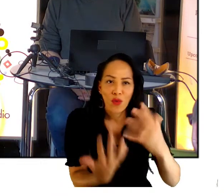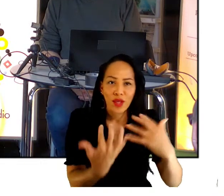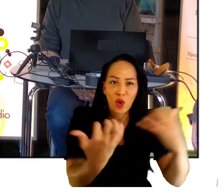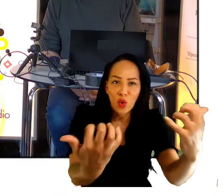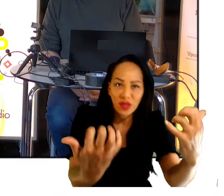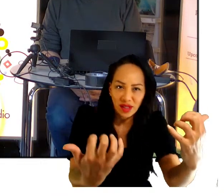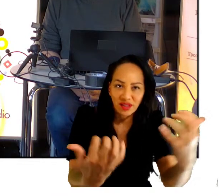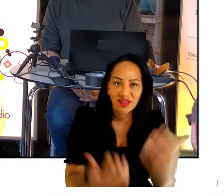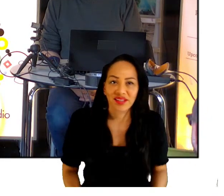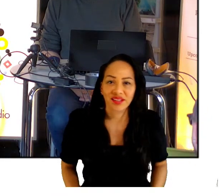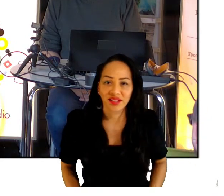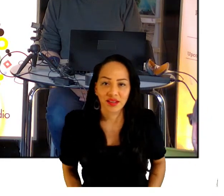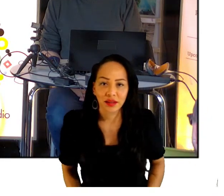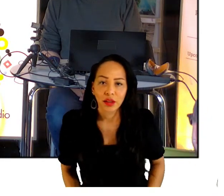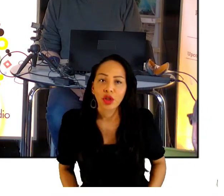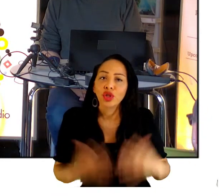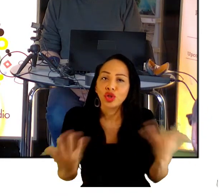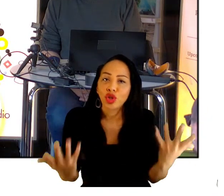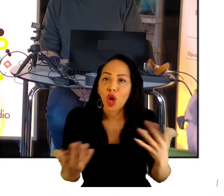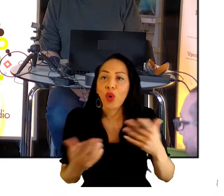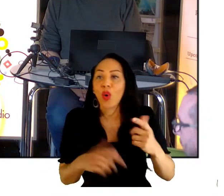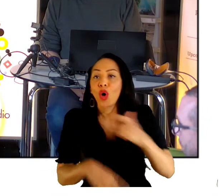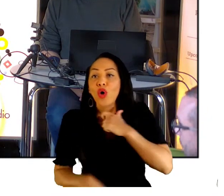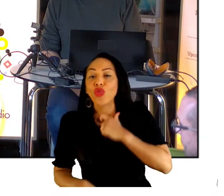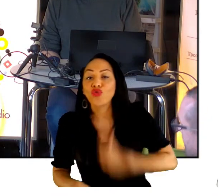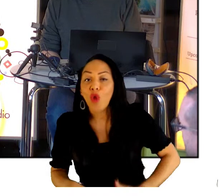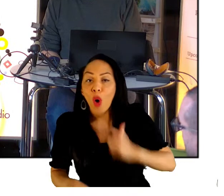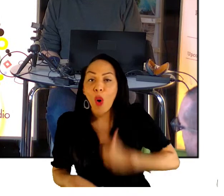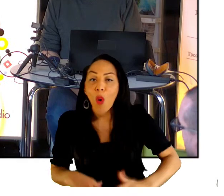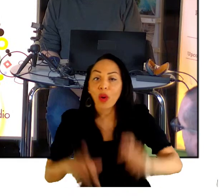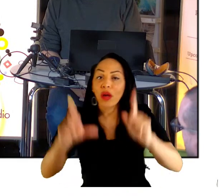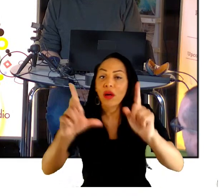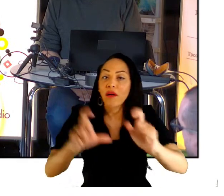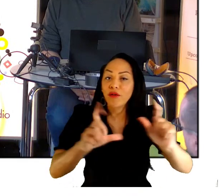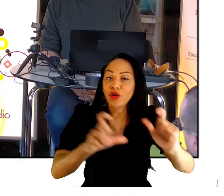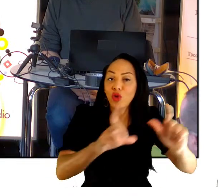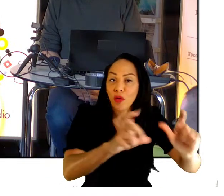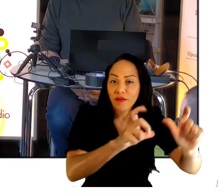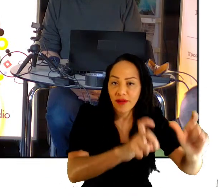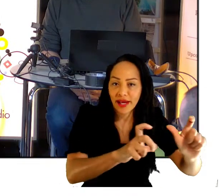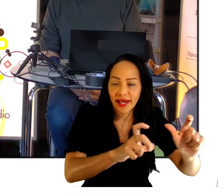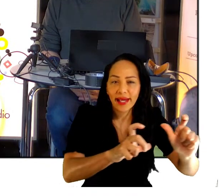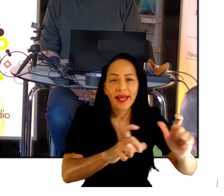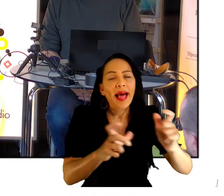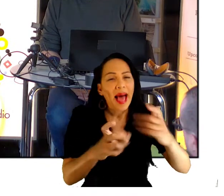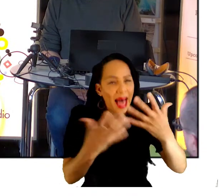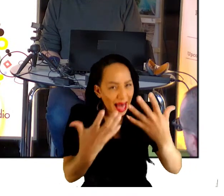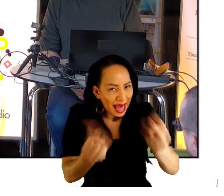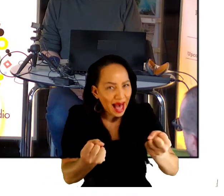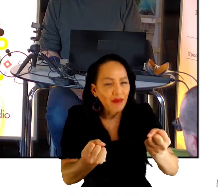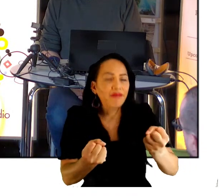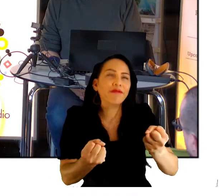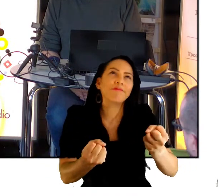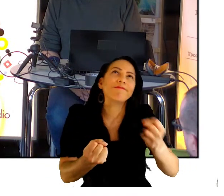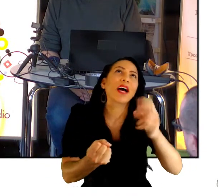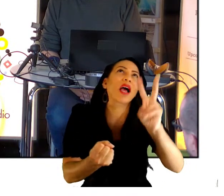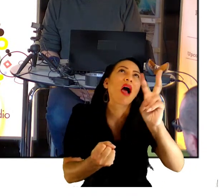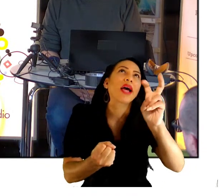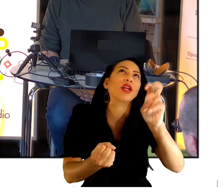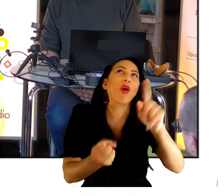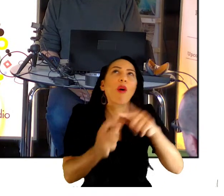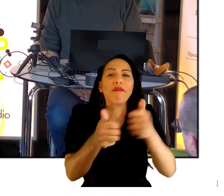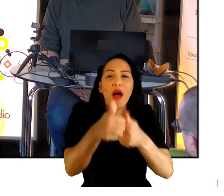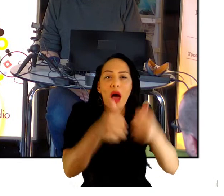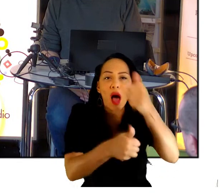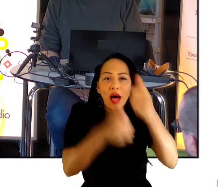traditionally, the role of photography has had an element of this hierarchy and this stealing